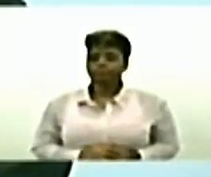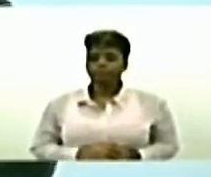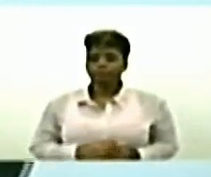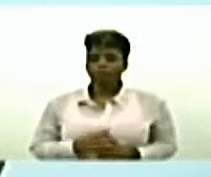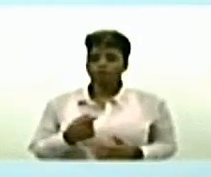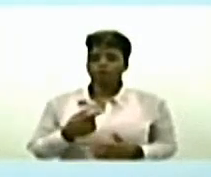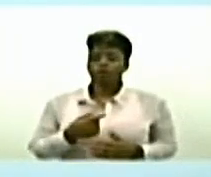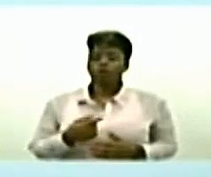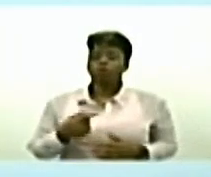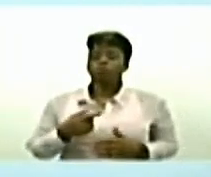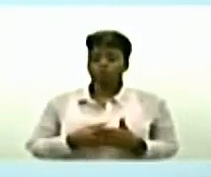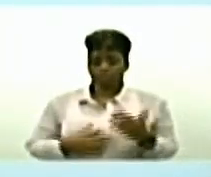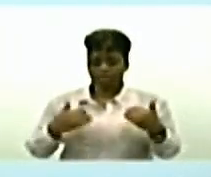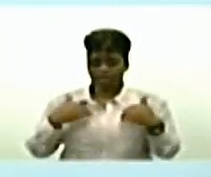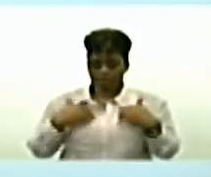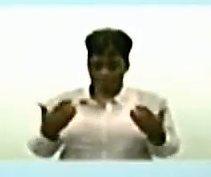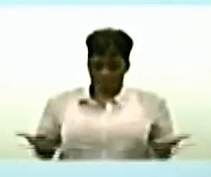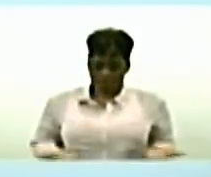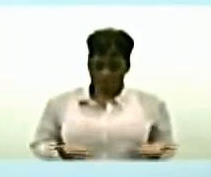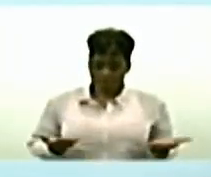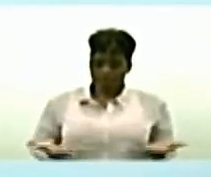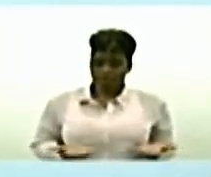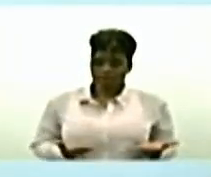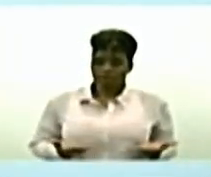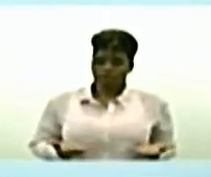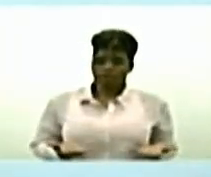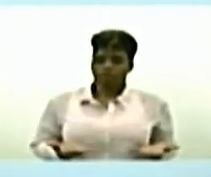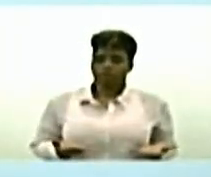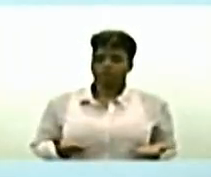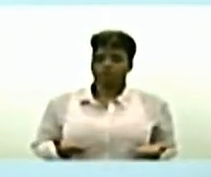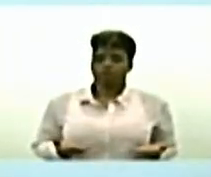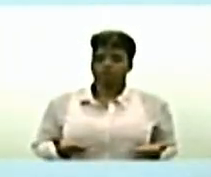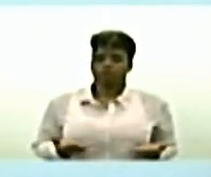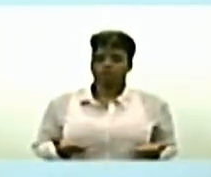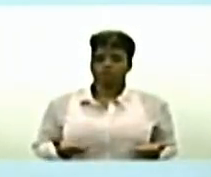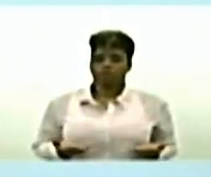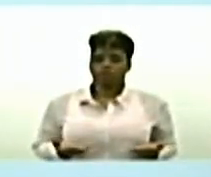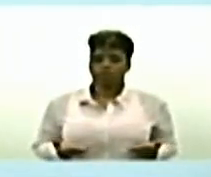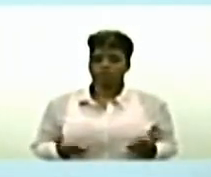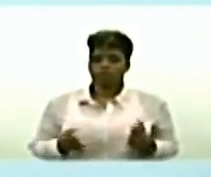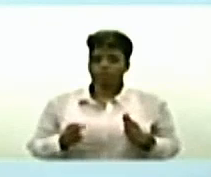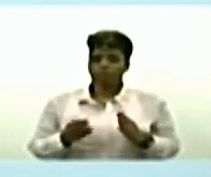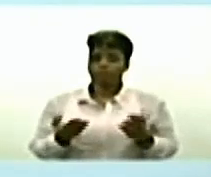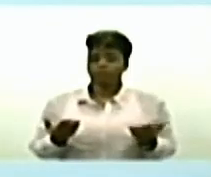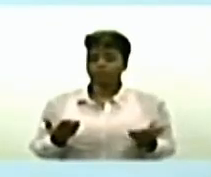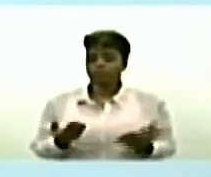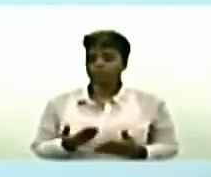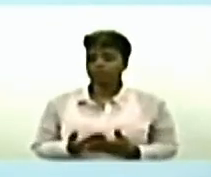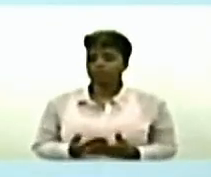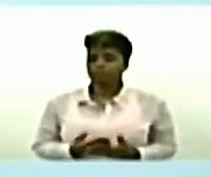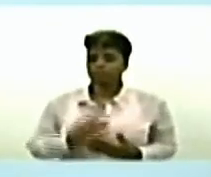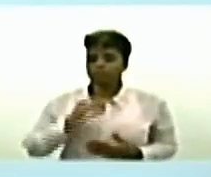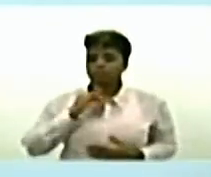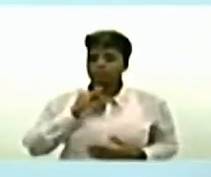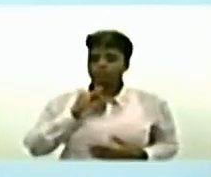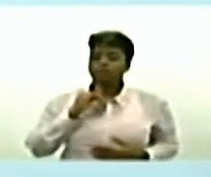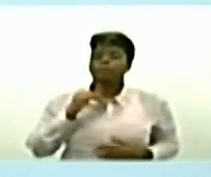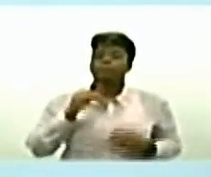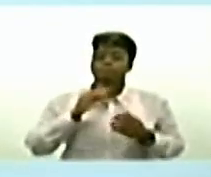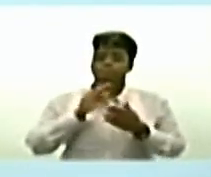have before us, the bill, this appropriation bill, effectively puts into